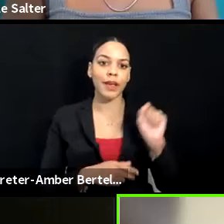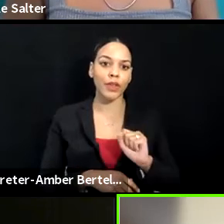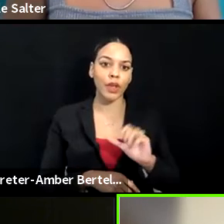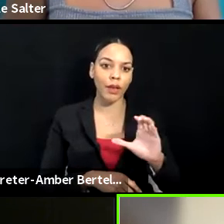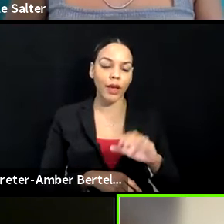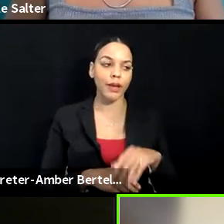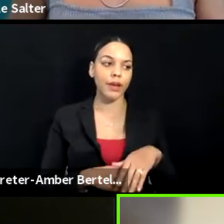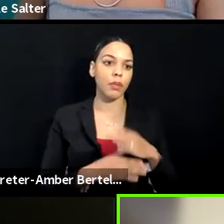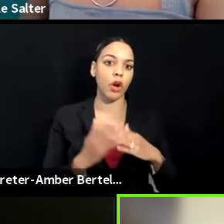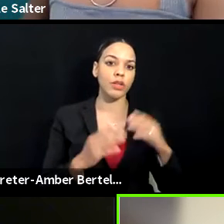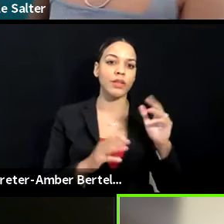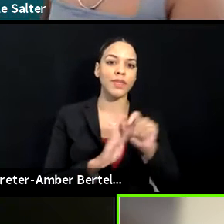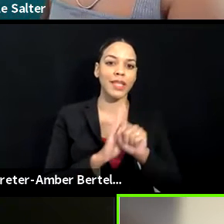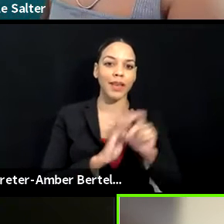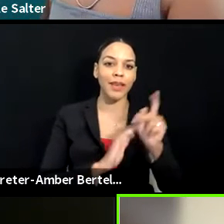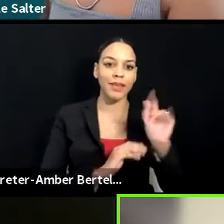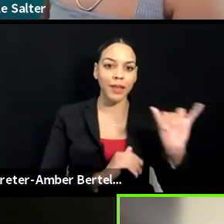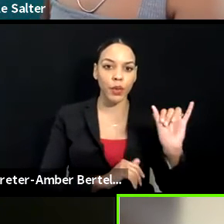parts of Kentucky. So